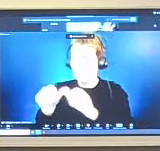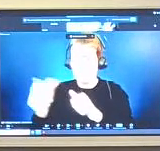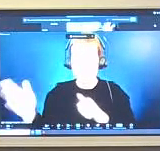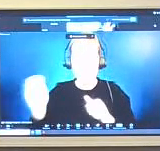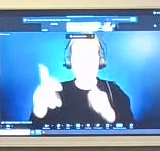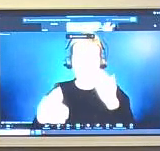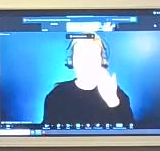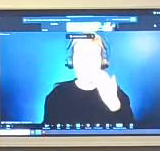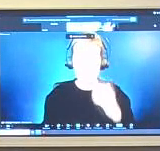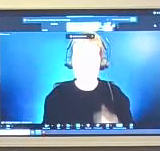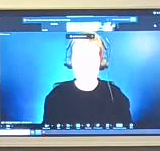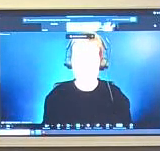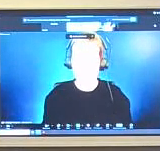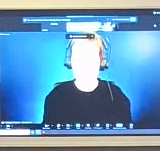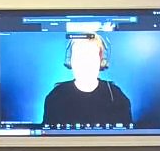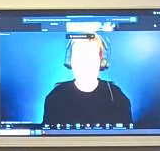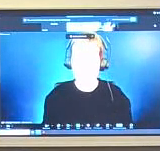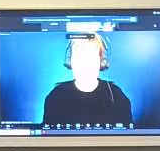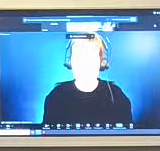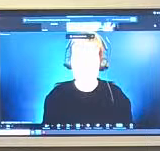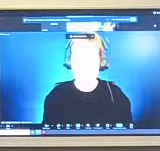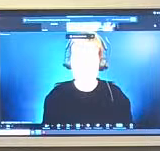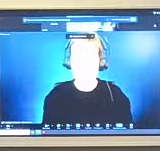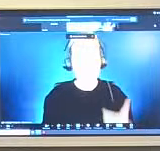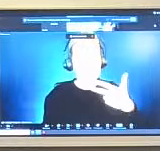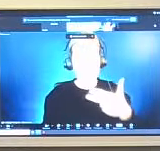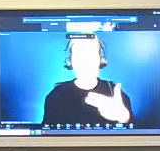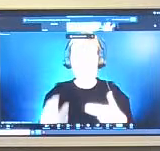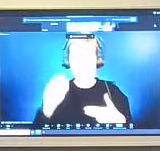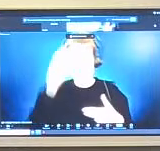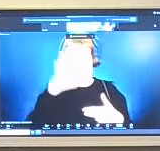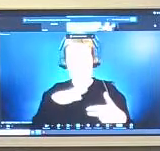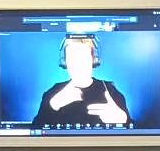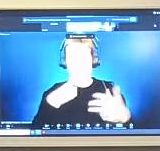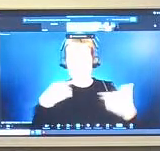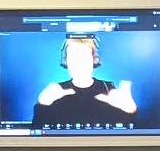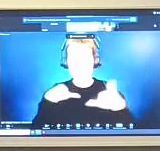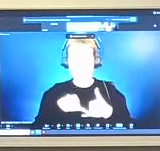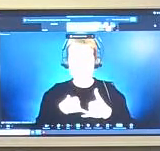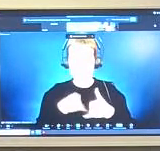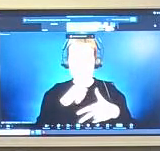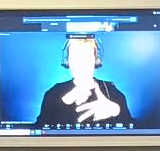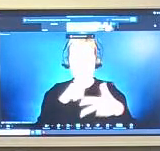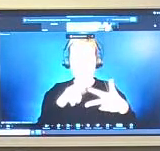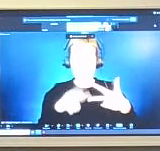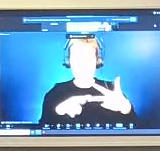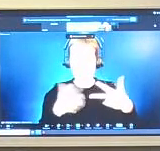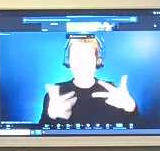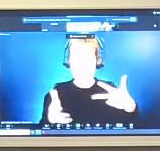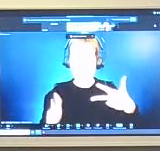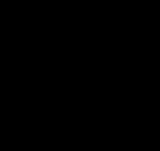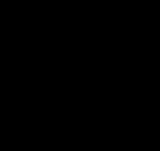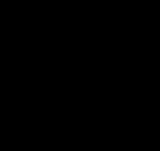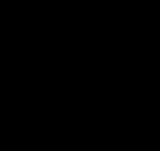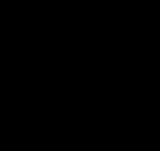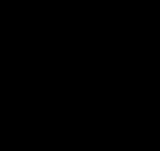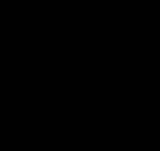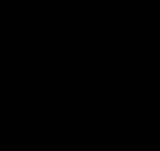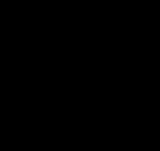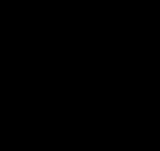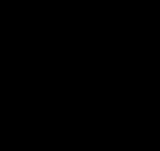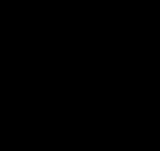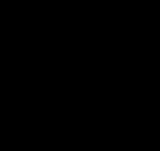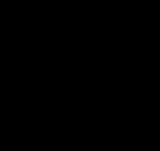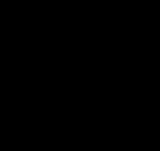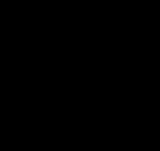That's all I have is those 3. Okay, Like I said, the Herbert Hazel is really pretty much compliant.